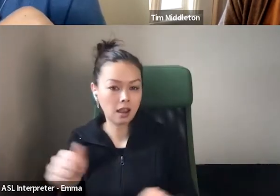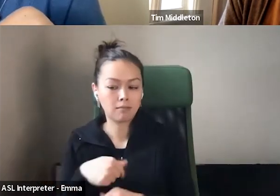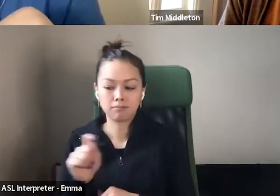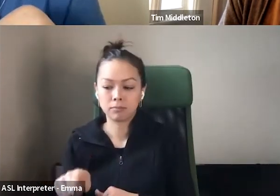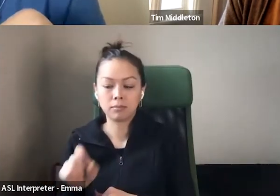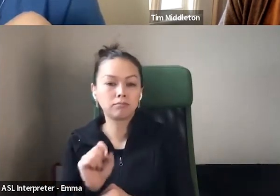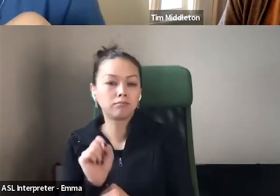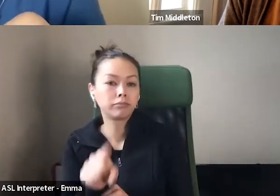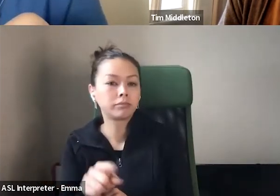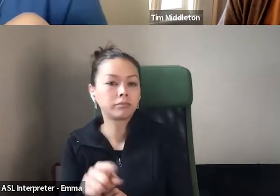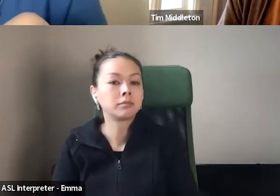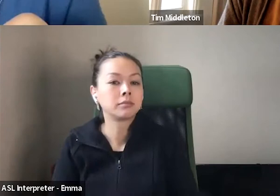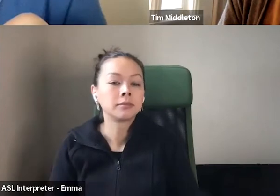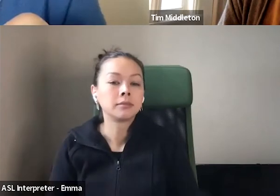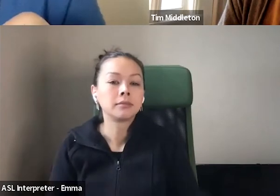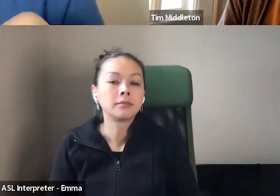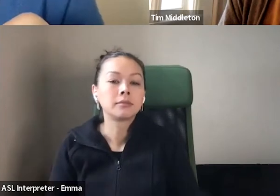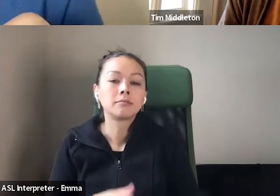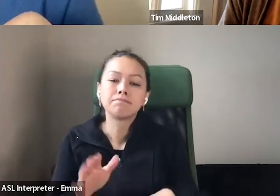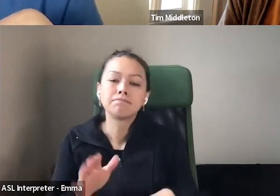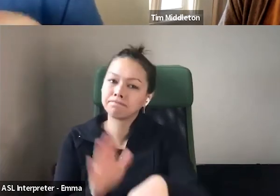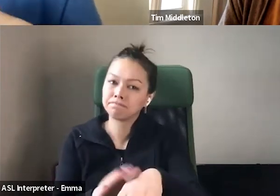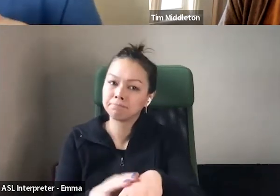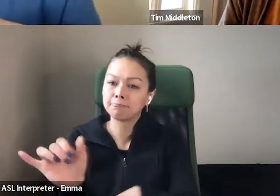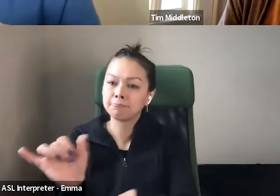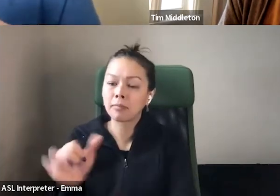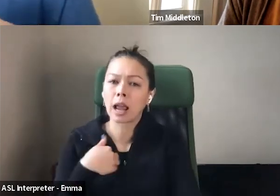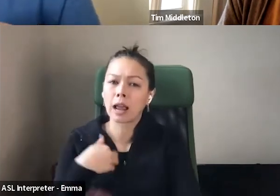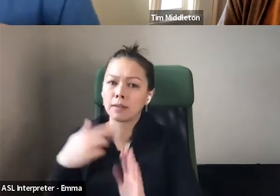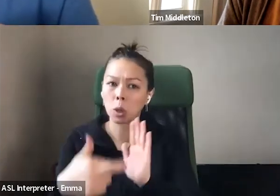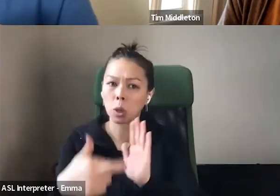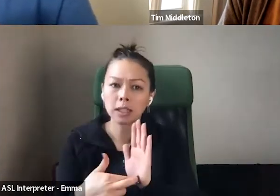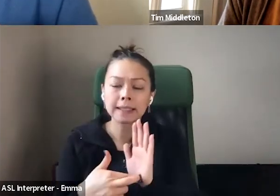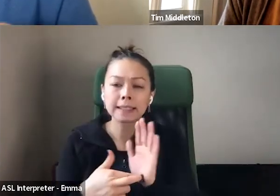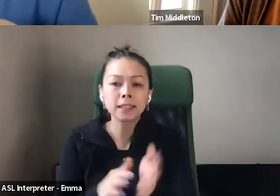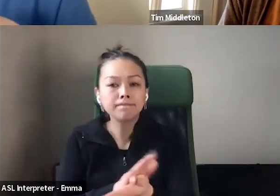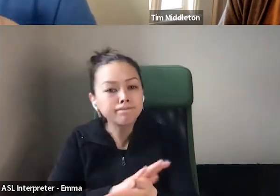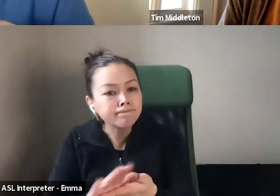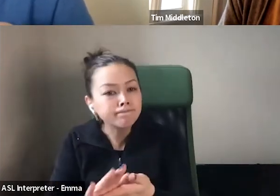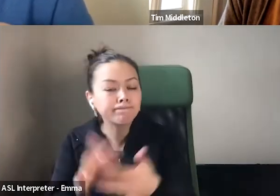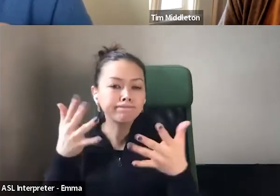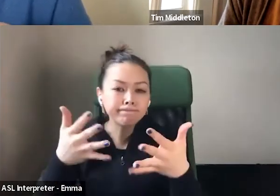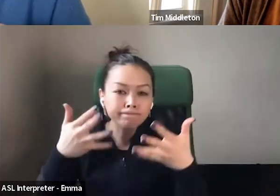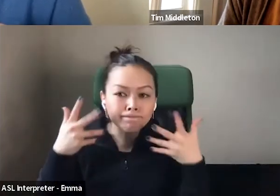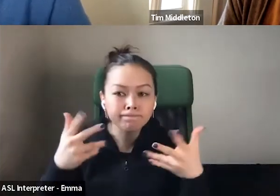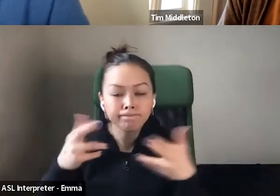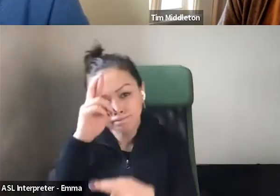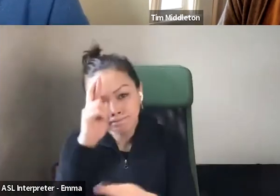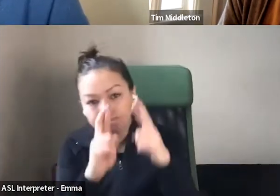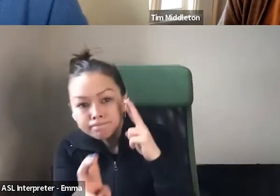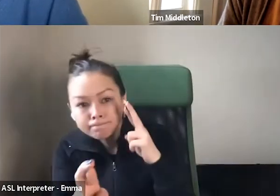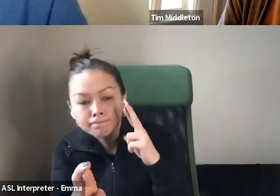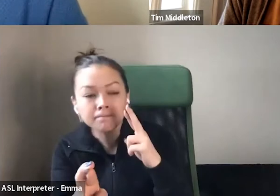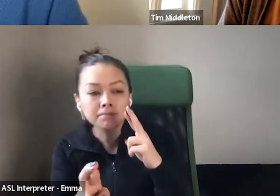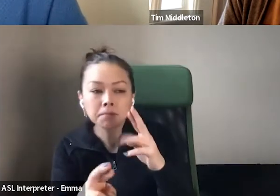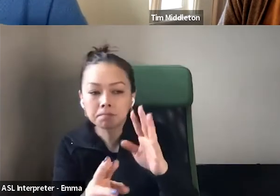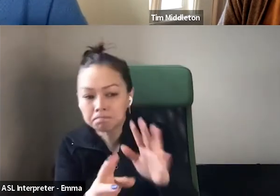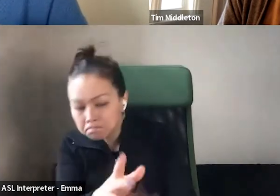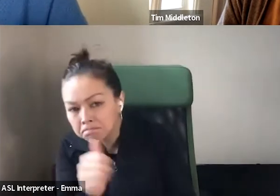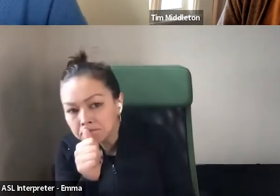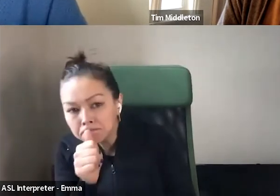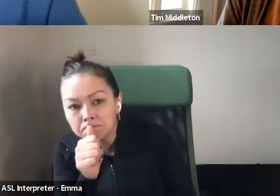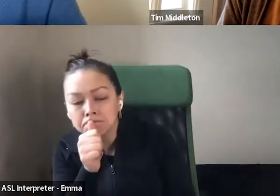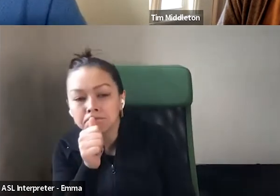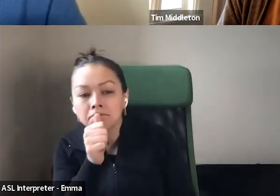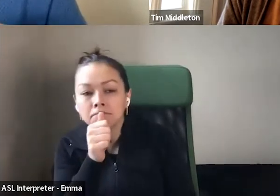Lastly, we'd like to remind attendees of the Code of Conduct, please do be kind, be inclusive, be respectful of others, including of their privacy, be aware